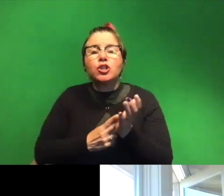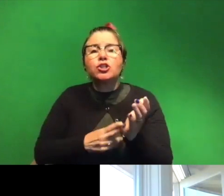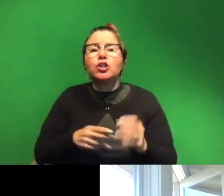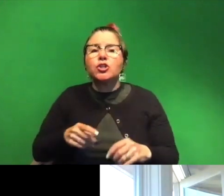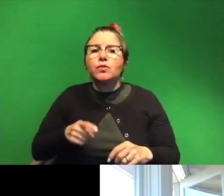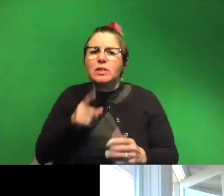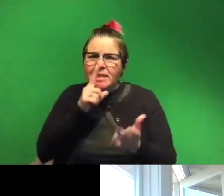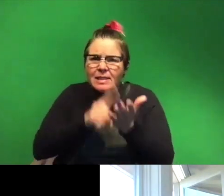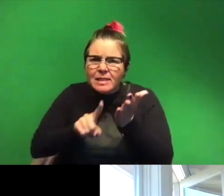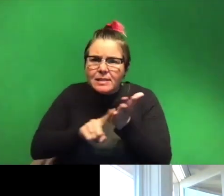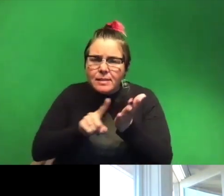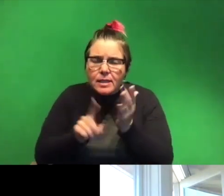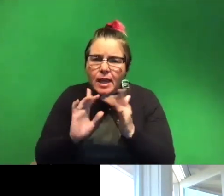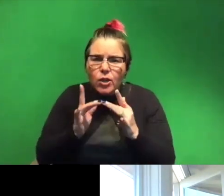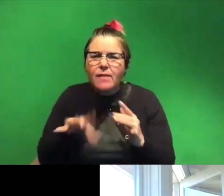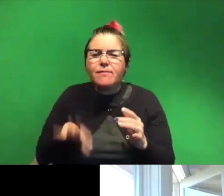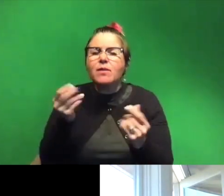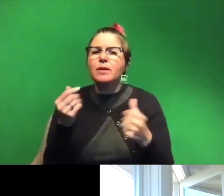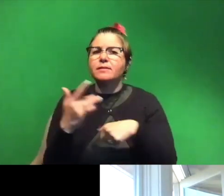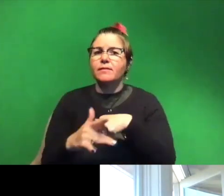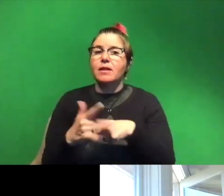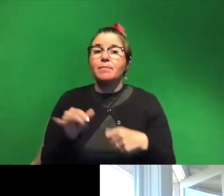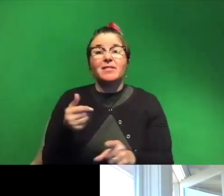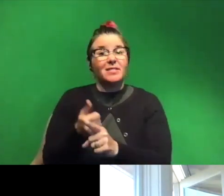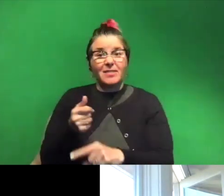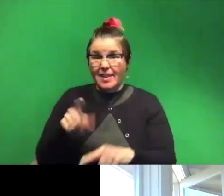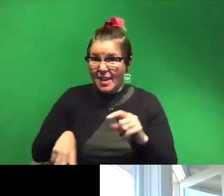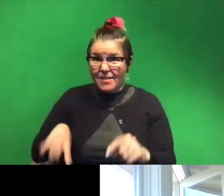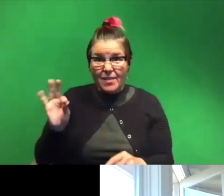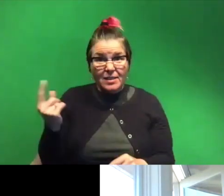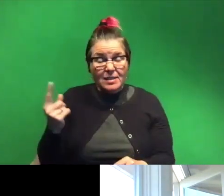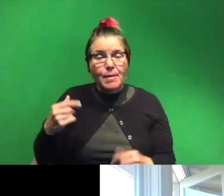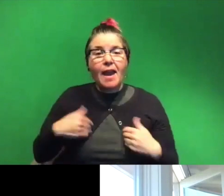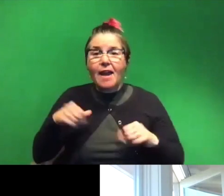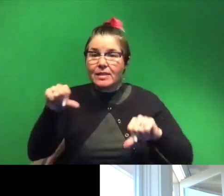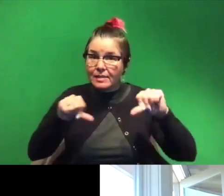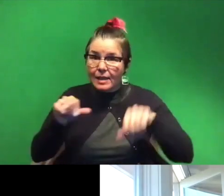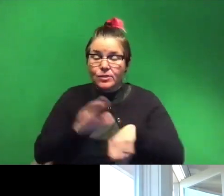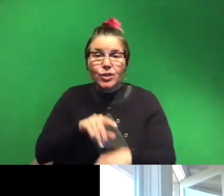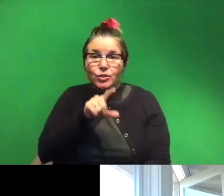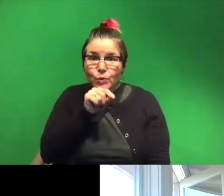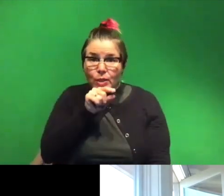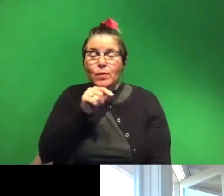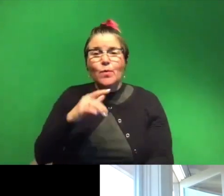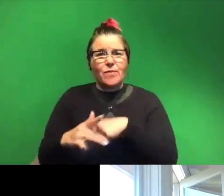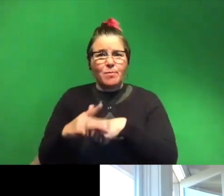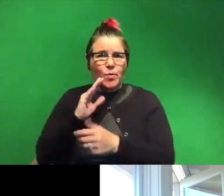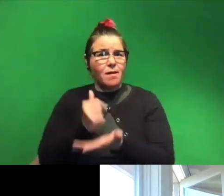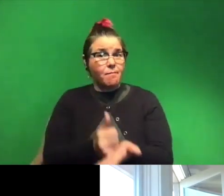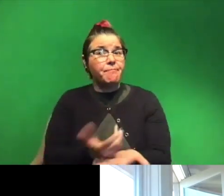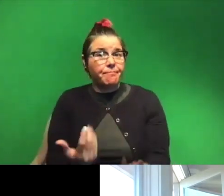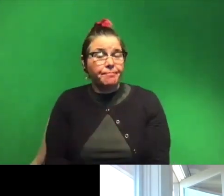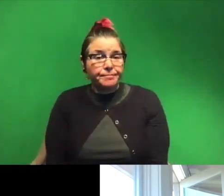into the internet to look to see what's available. If you don't find anything, there are scientists on Twitter who are available to help you.